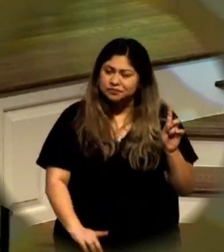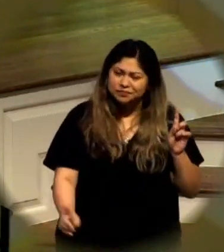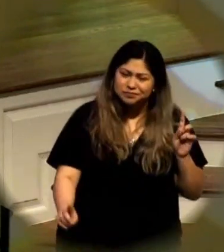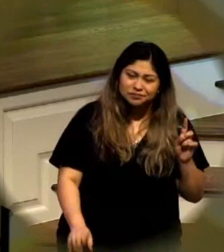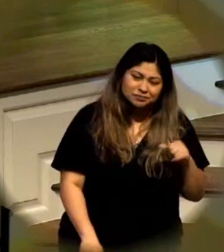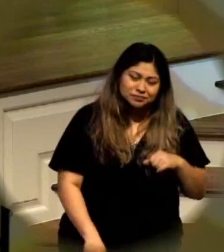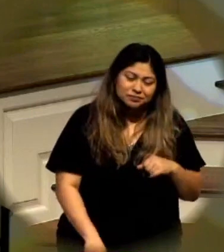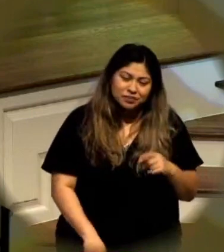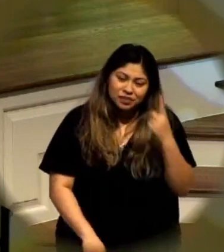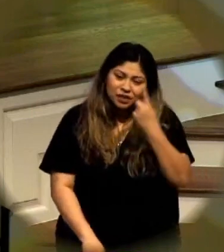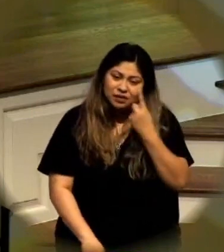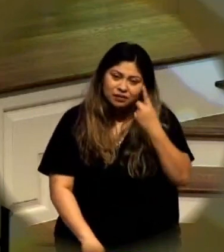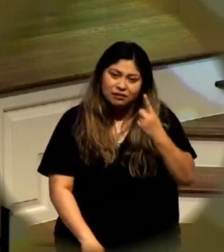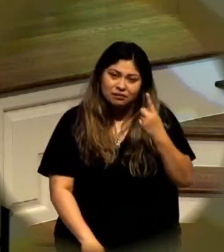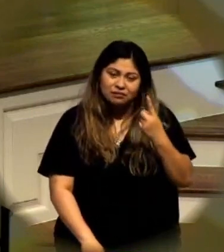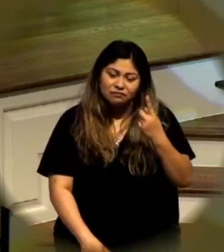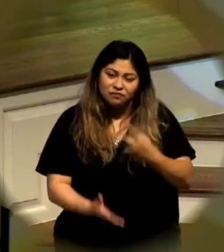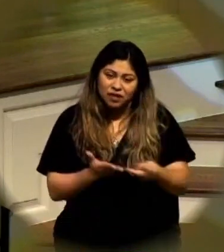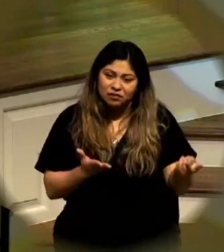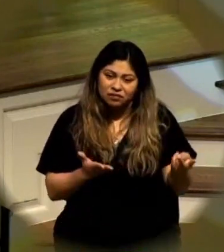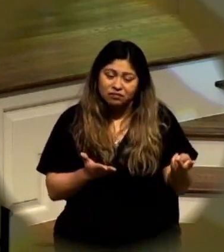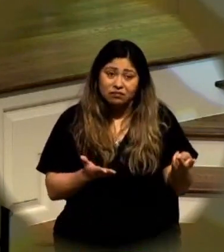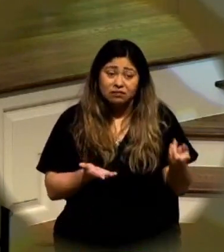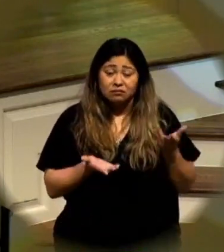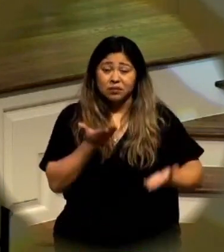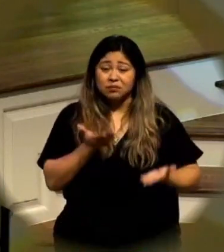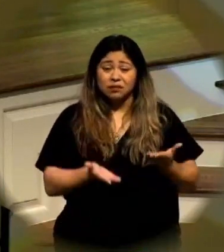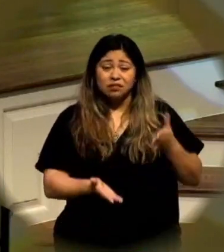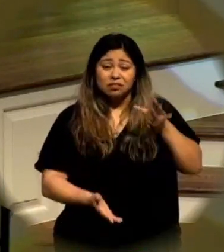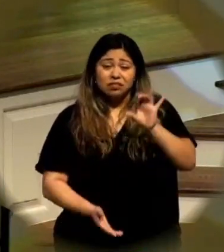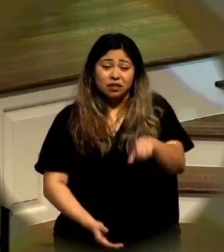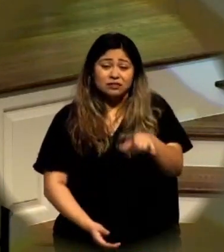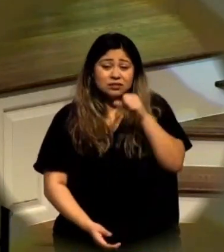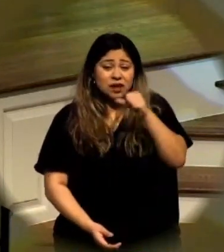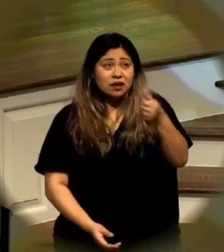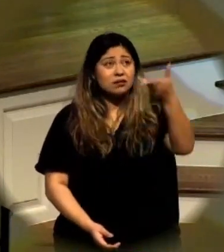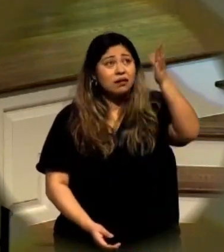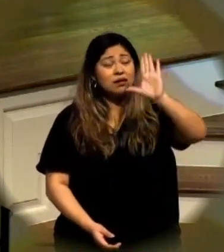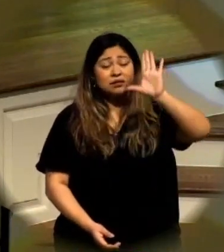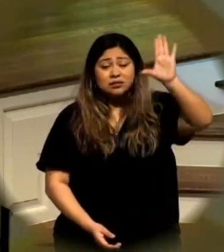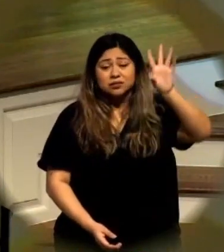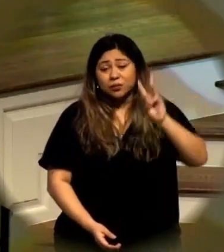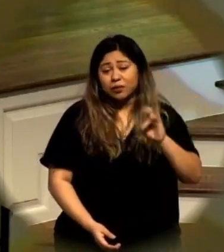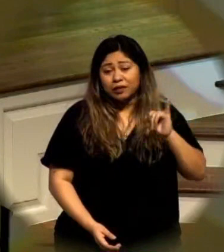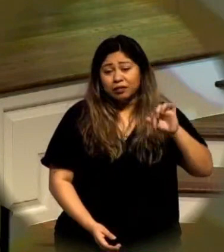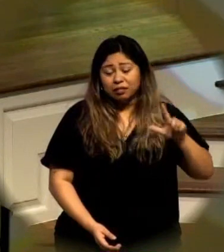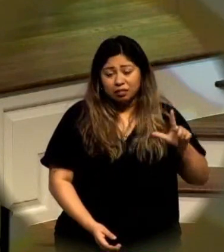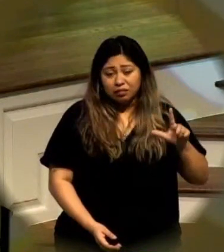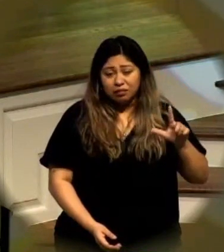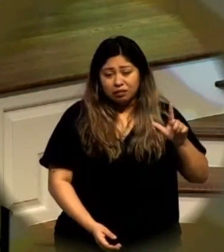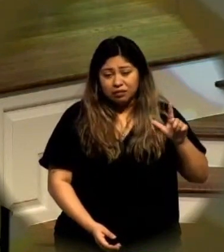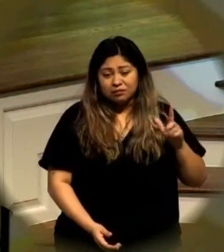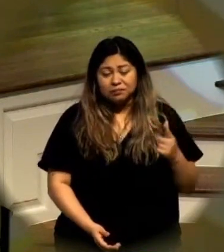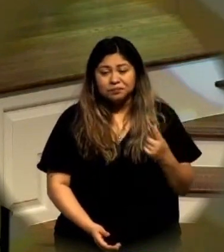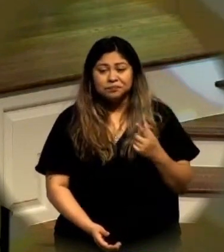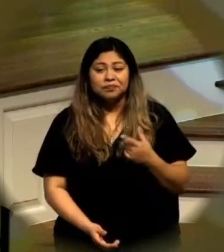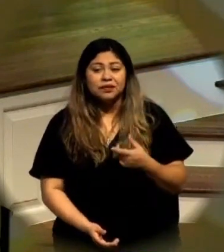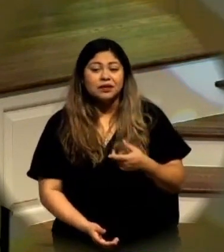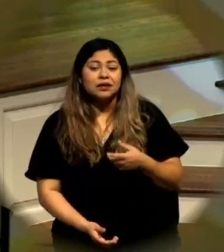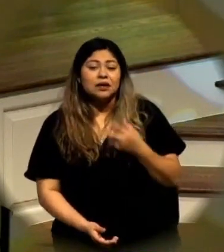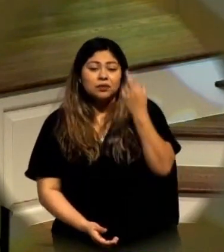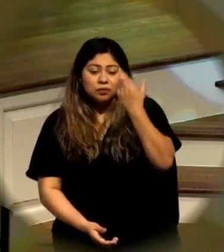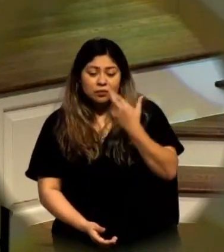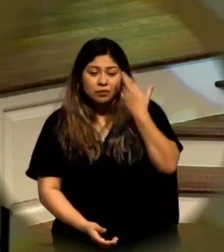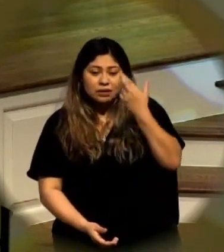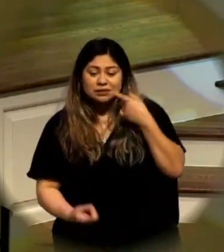not have been God's will. But he says, success, I've learned, has little to do with the performance of God's